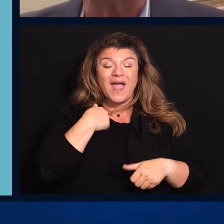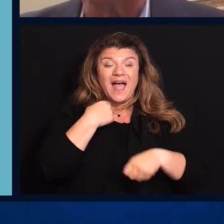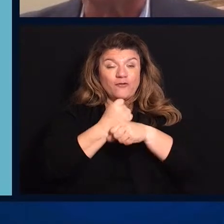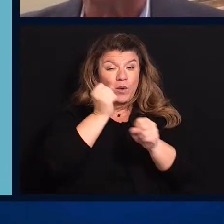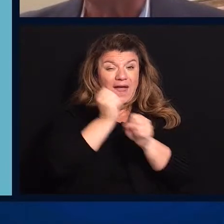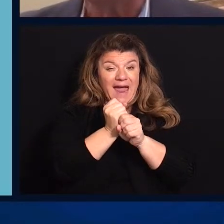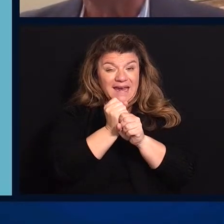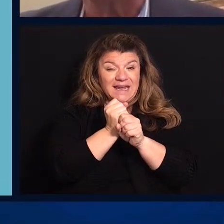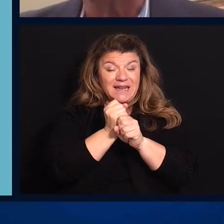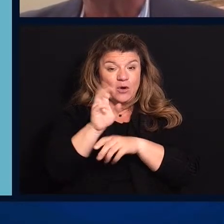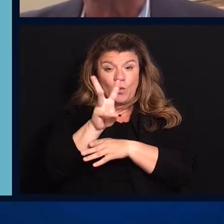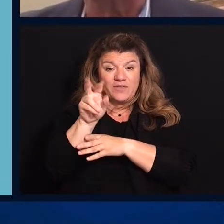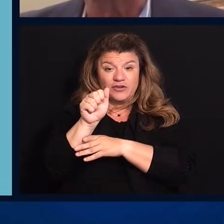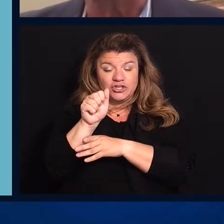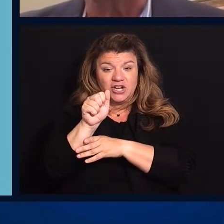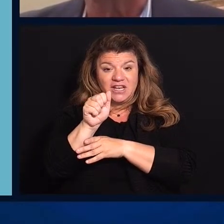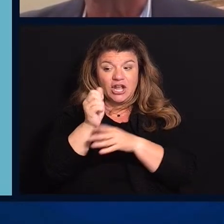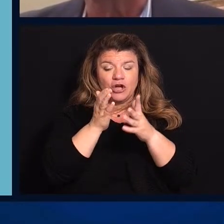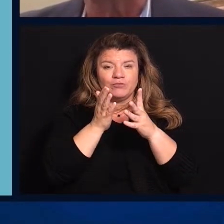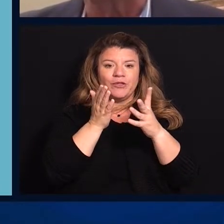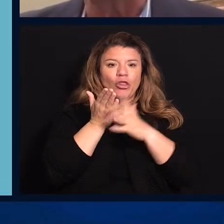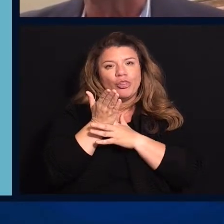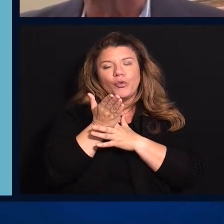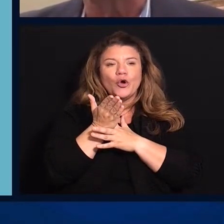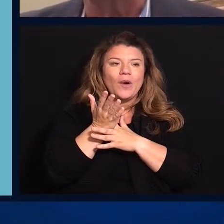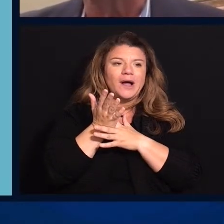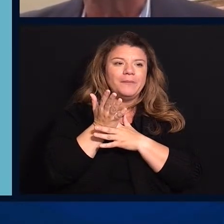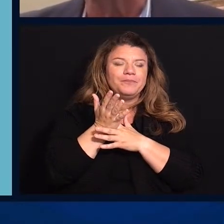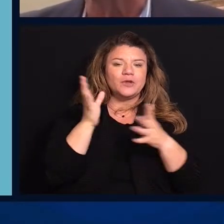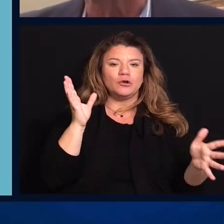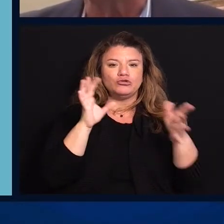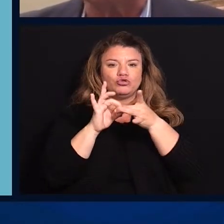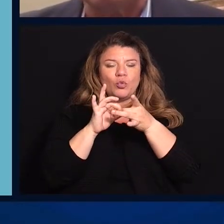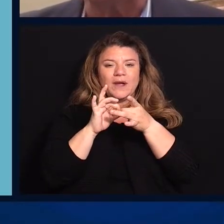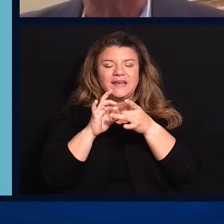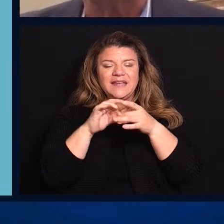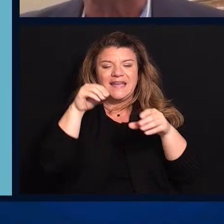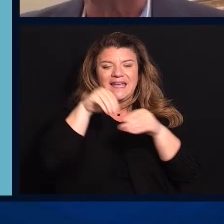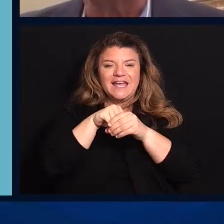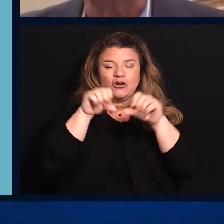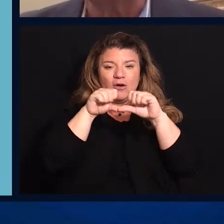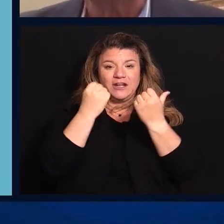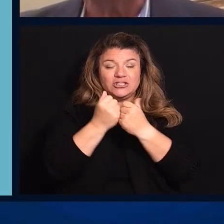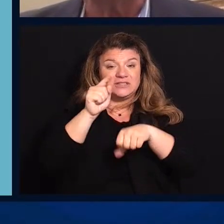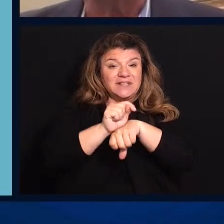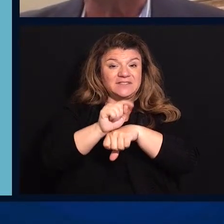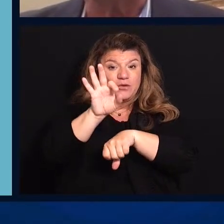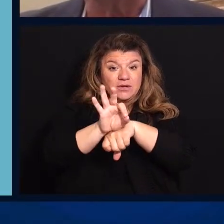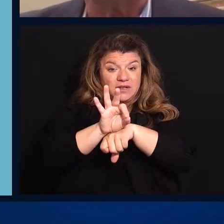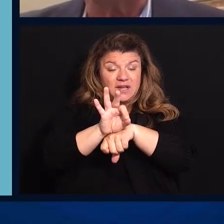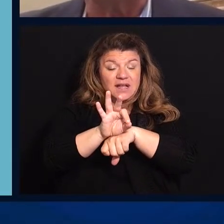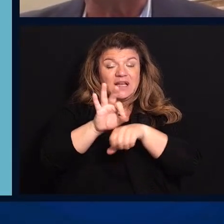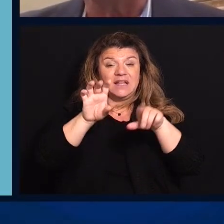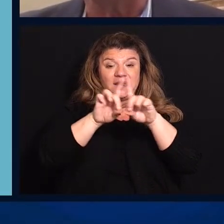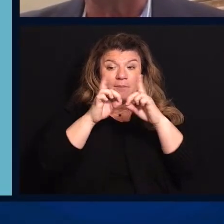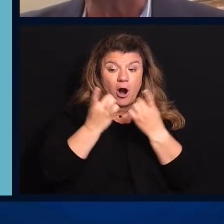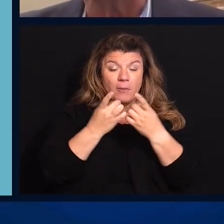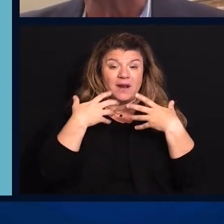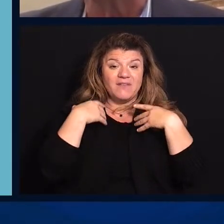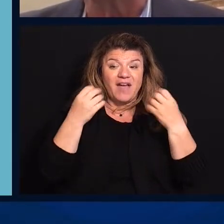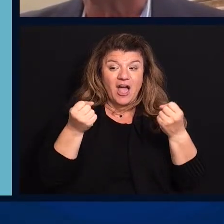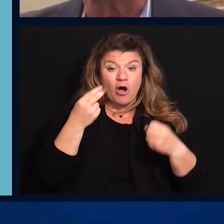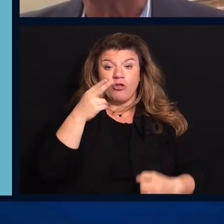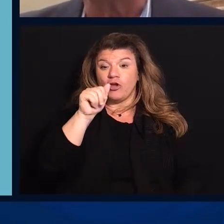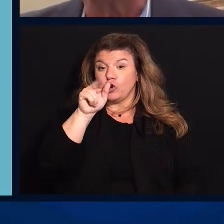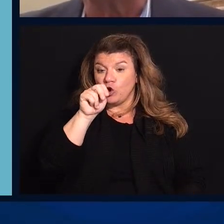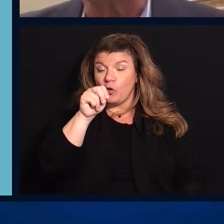West Virginia, really through the Joint Interagency Task Force and the Department of Health and Human